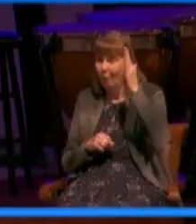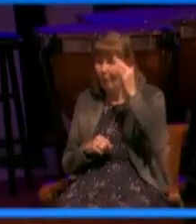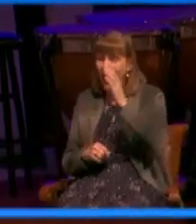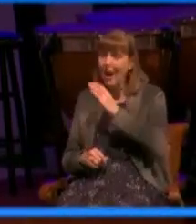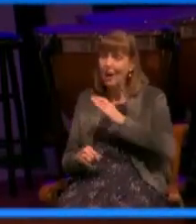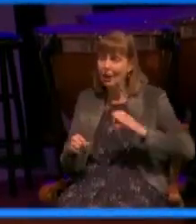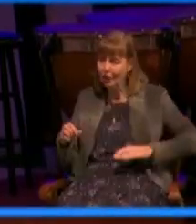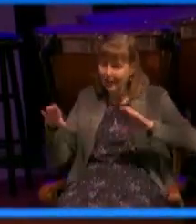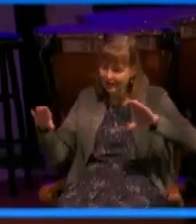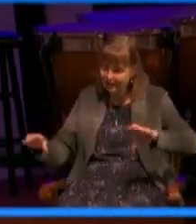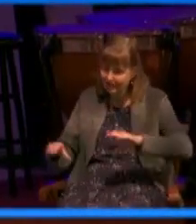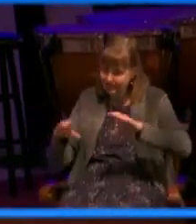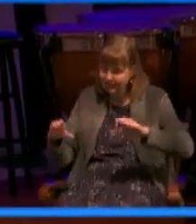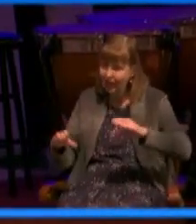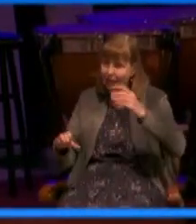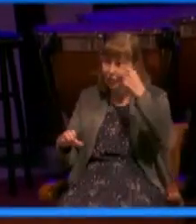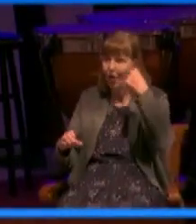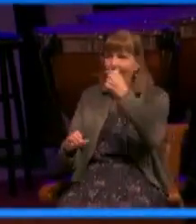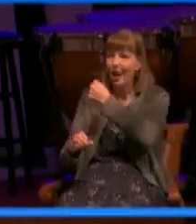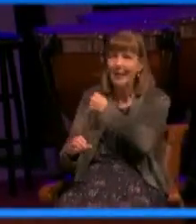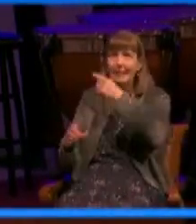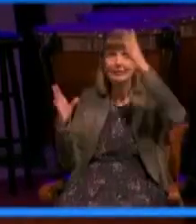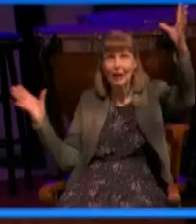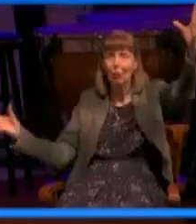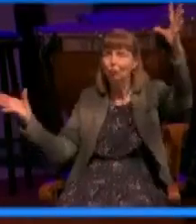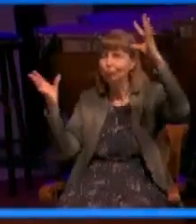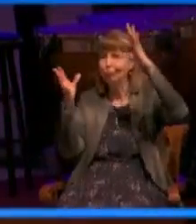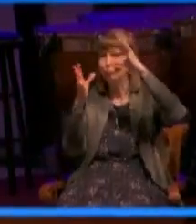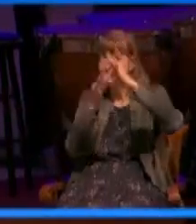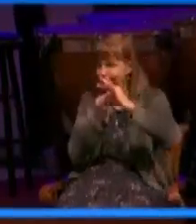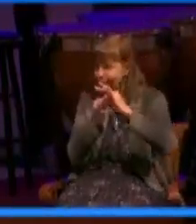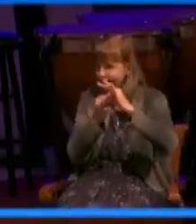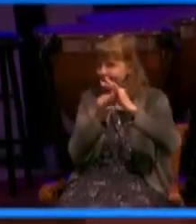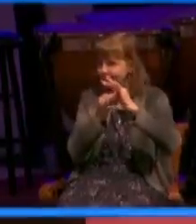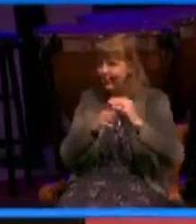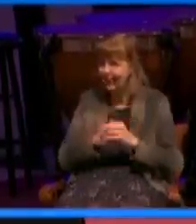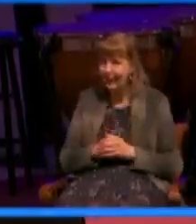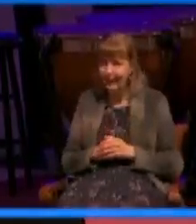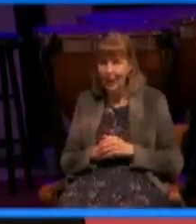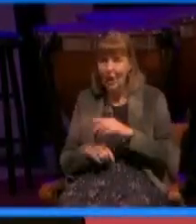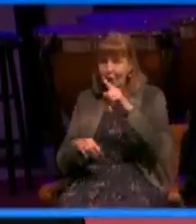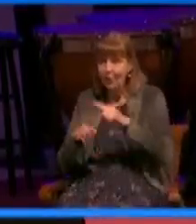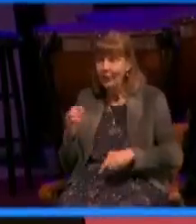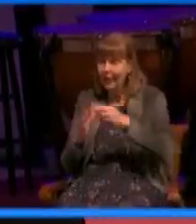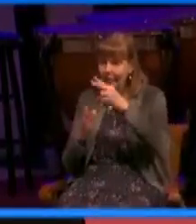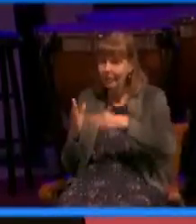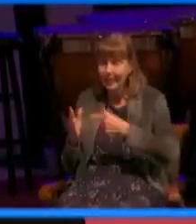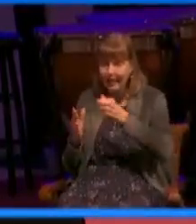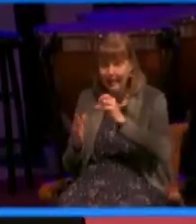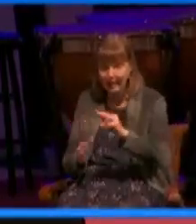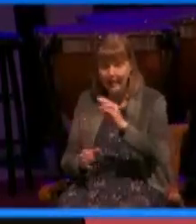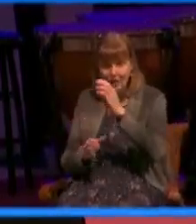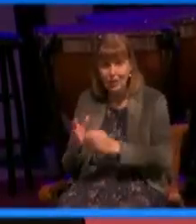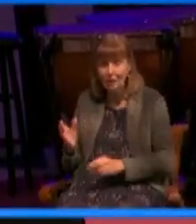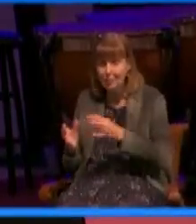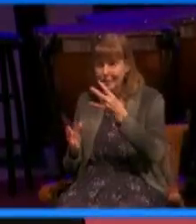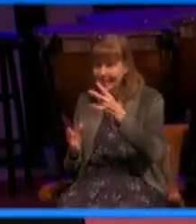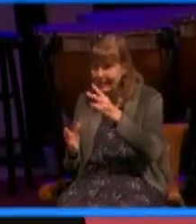us. You cannot read Genesis chapter 17 and not see the gospel.